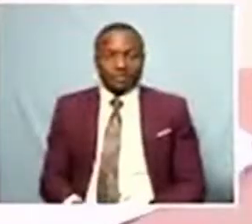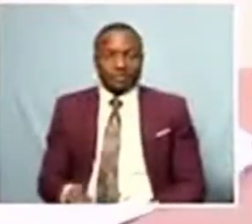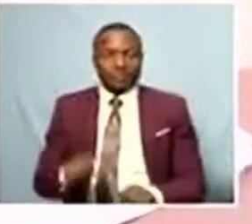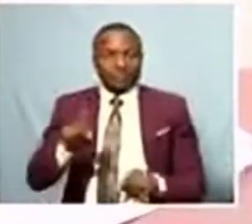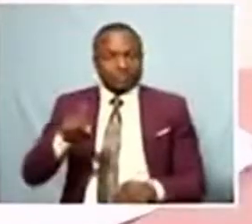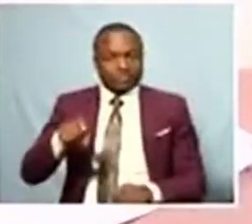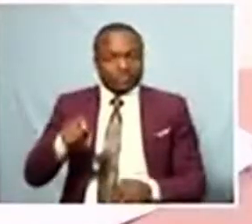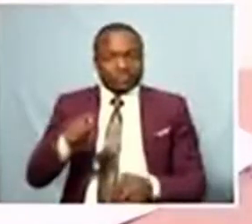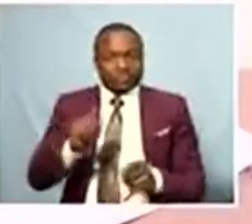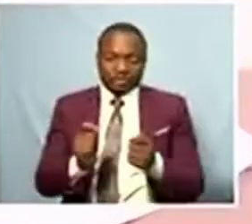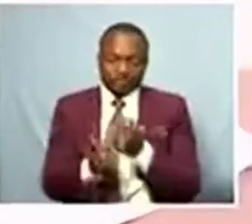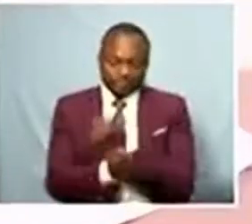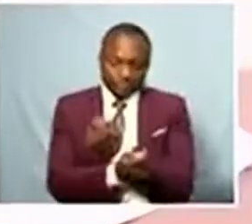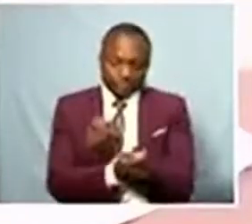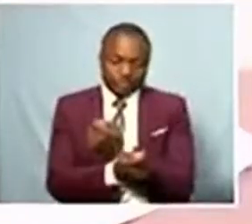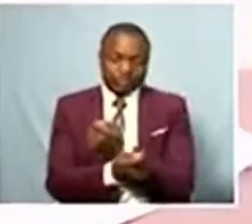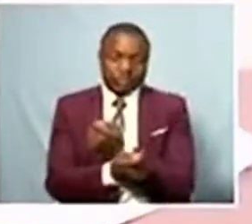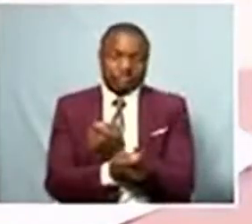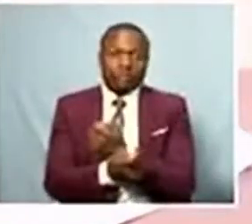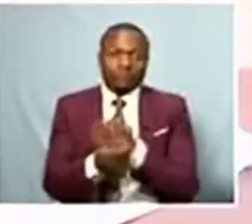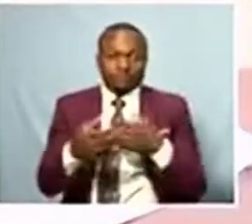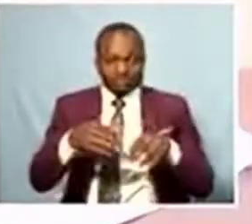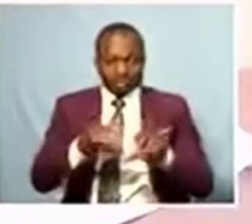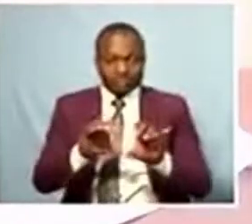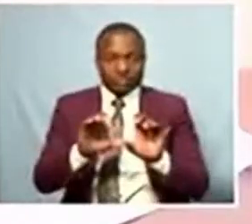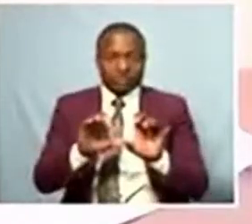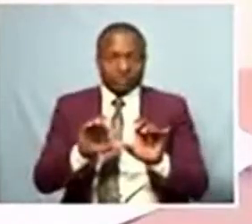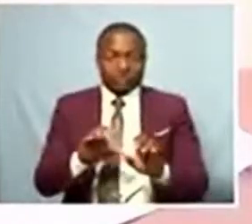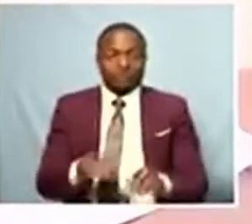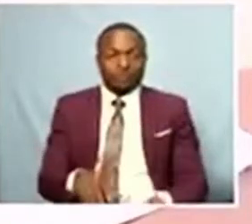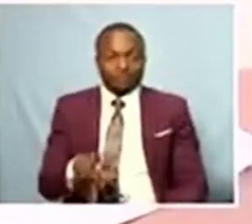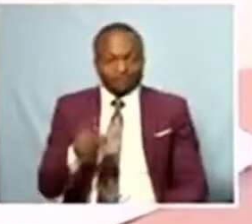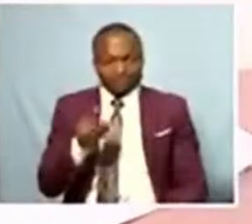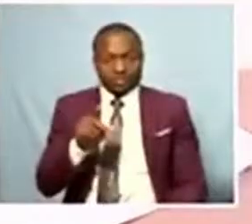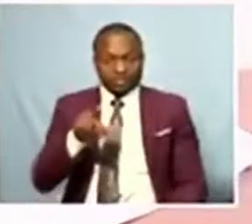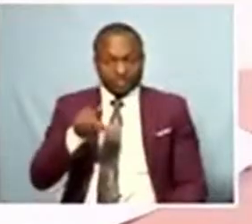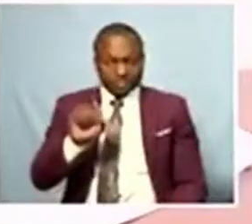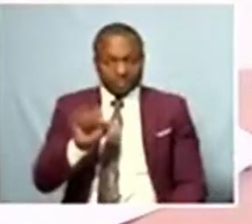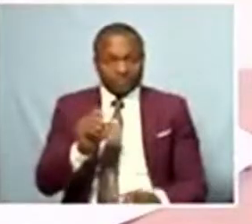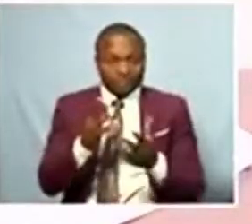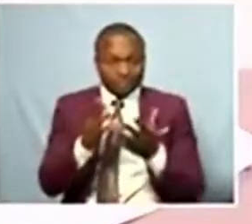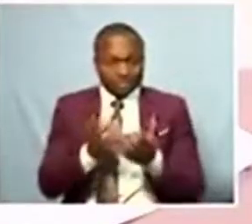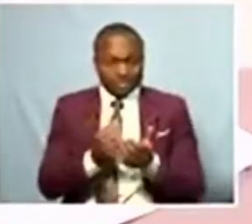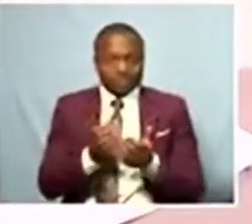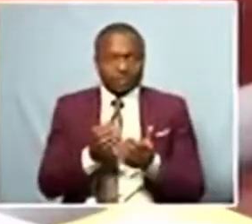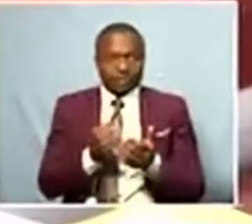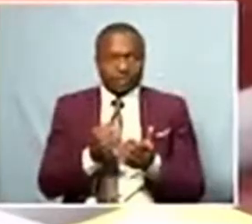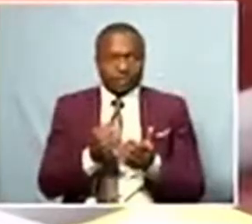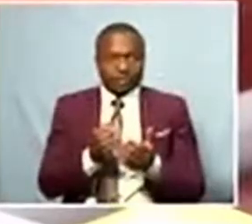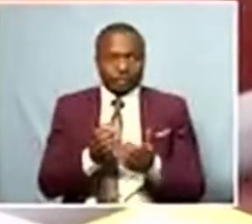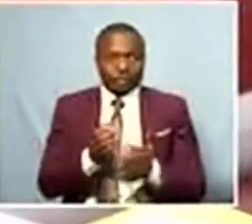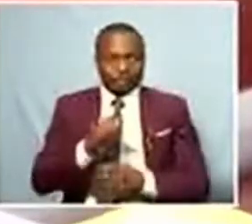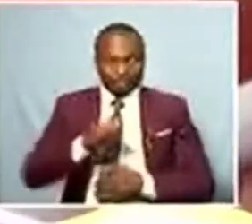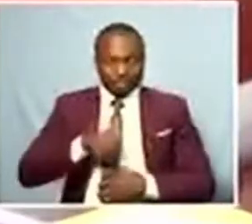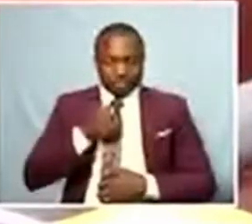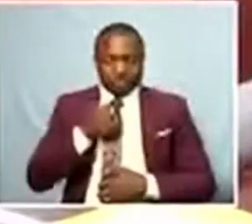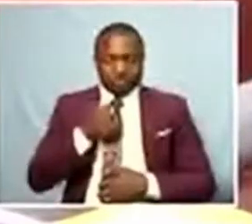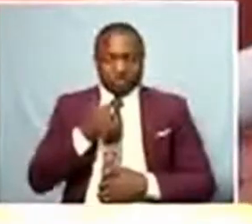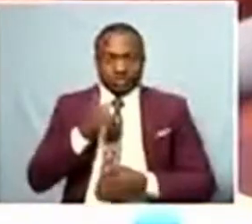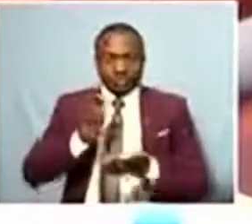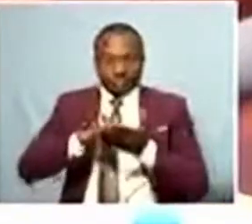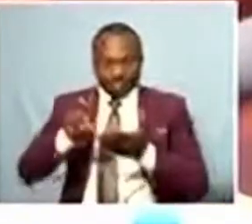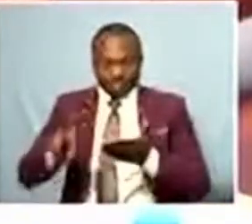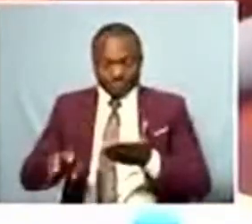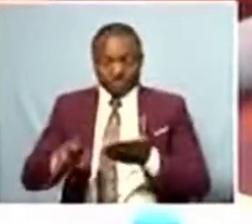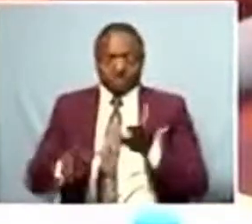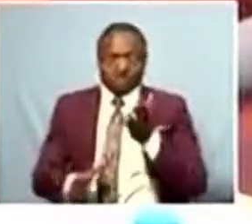require changes. Indeed, Madam PS, even as you continue, I would Yes. just like to excuse myself. The Vice Chair will stand in. Thank